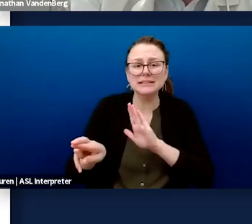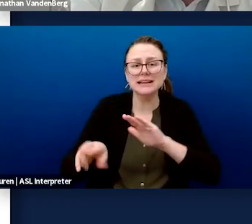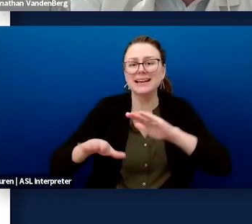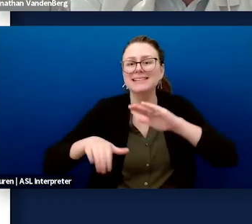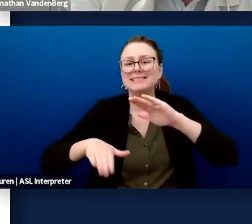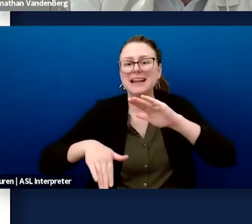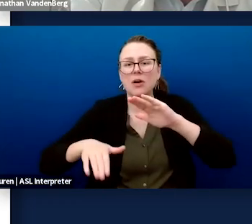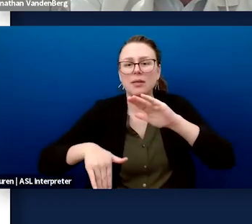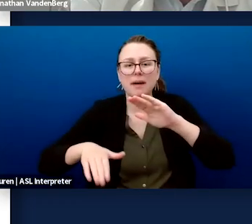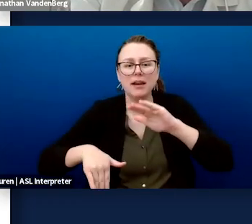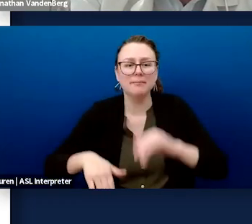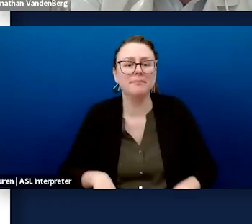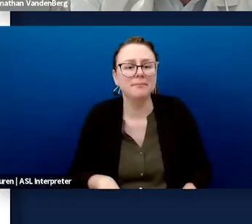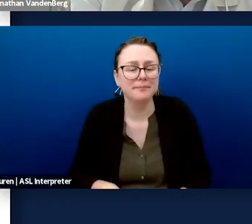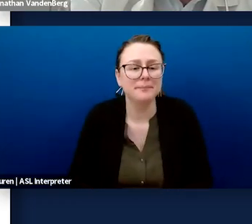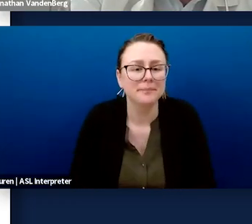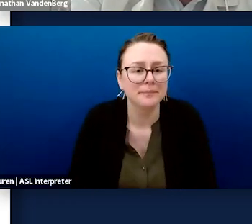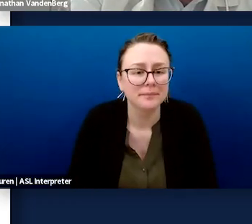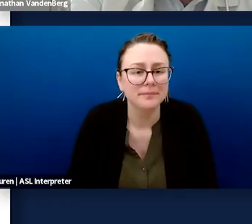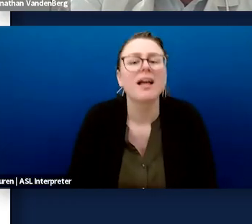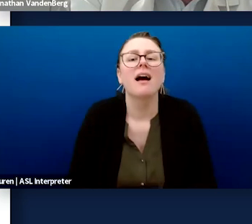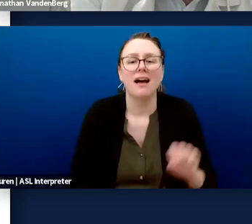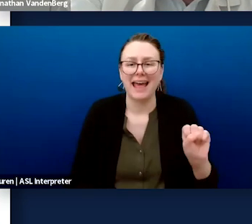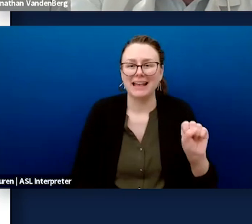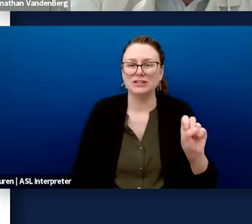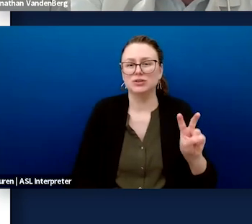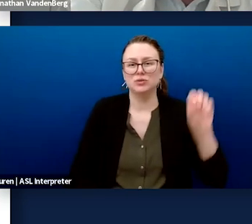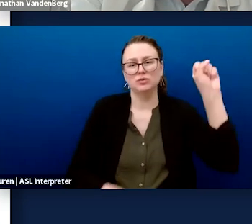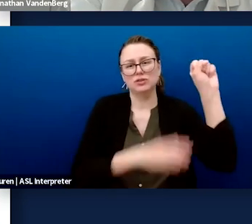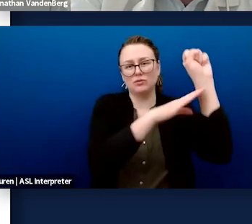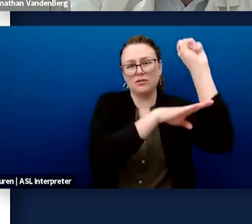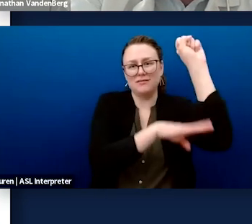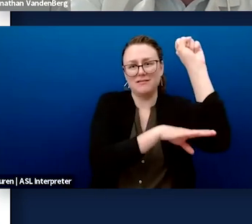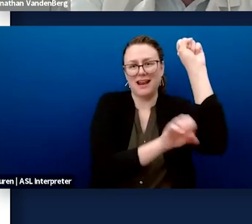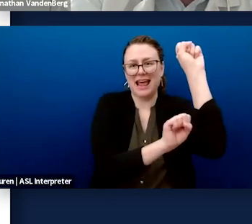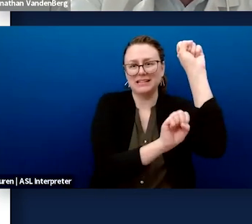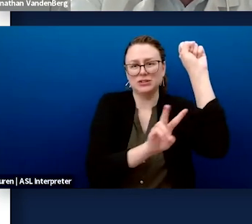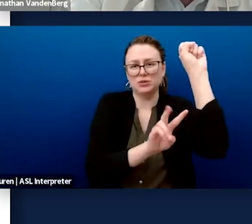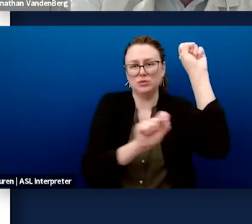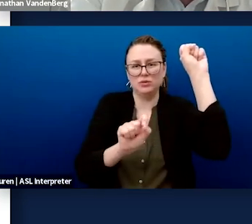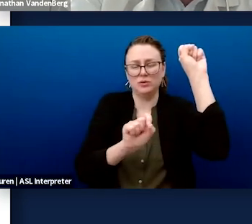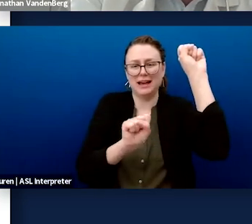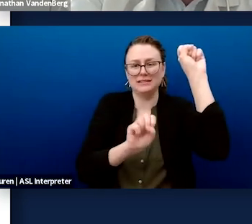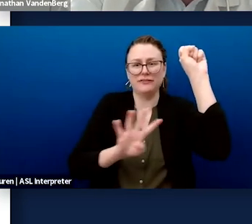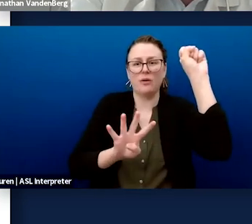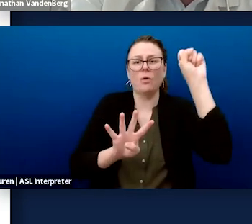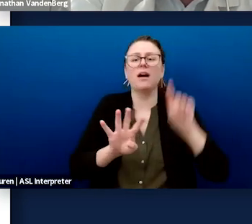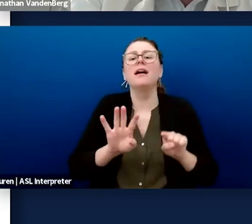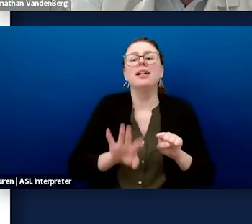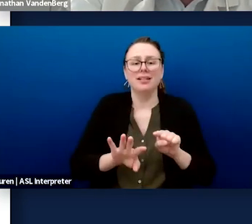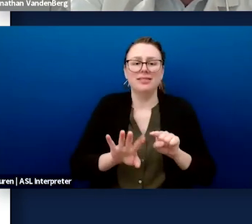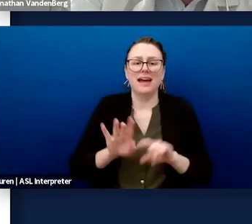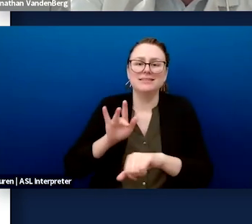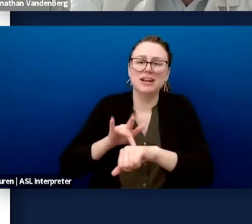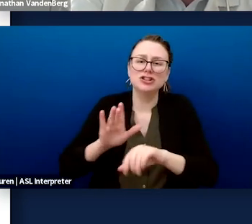cord for S2 to S4, and that goes to this distal third of your colon. And then the